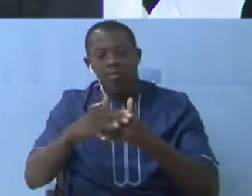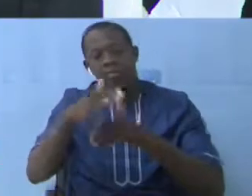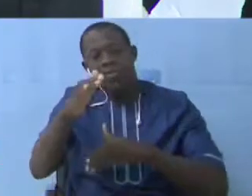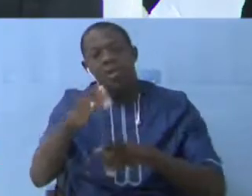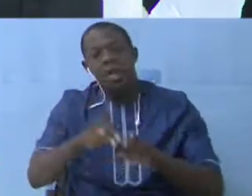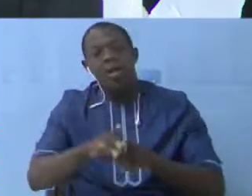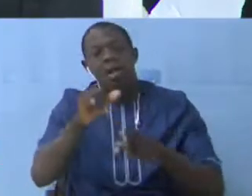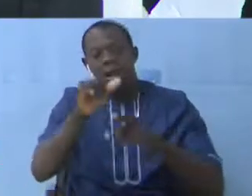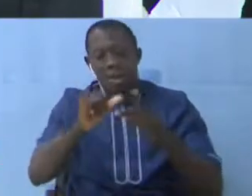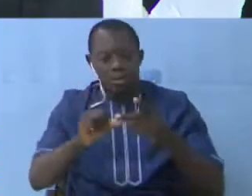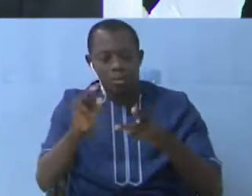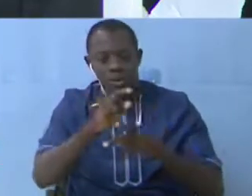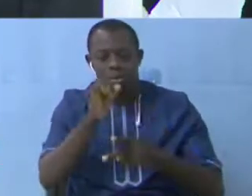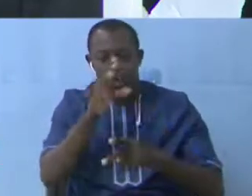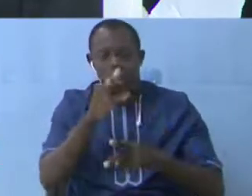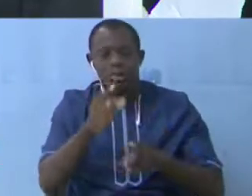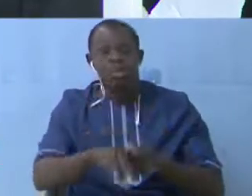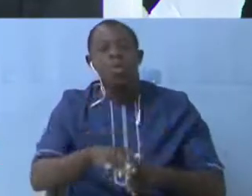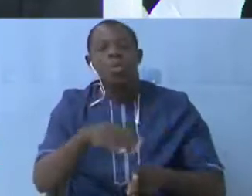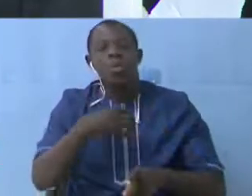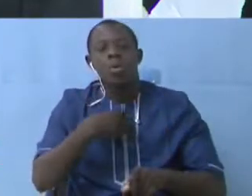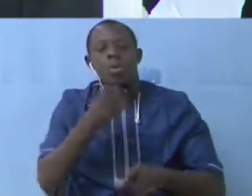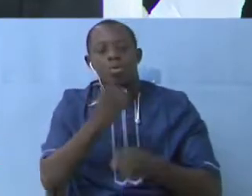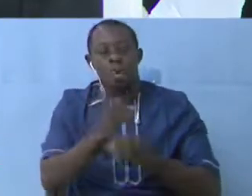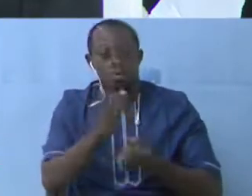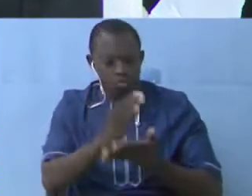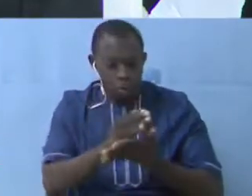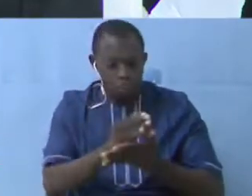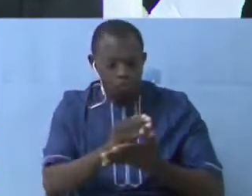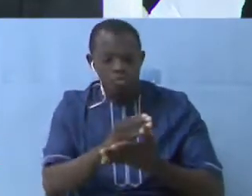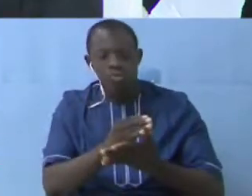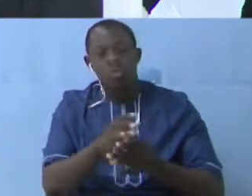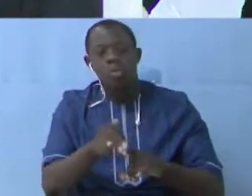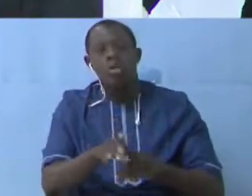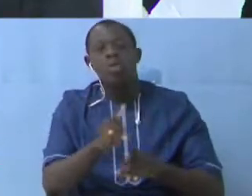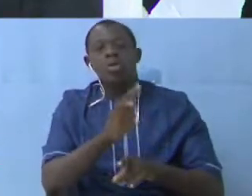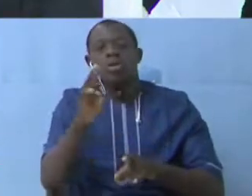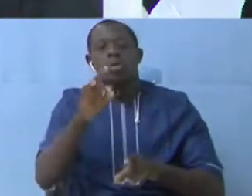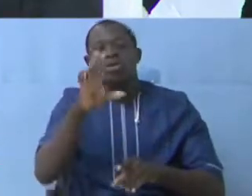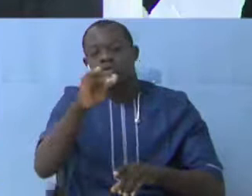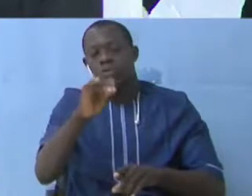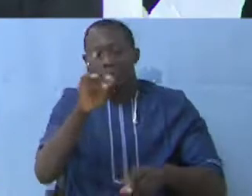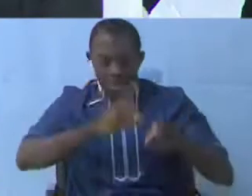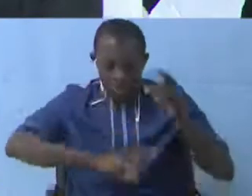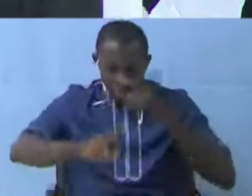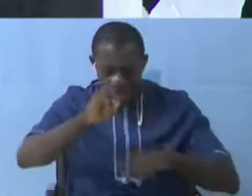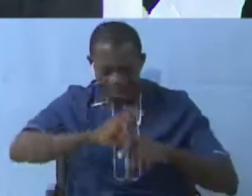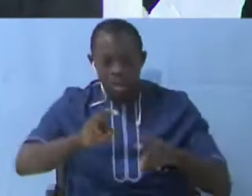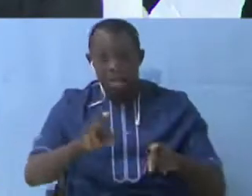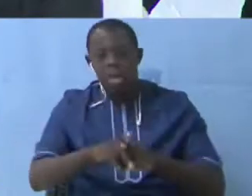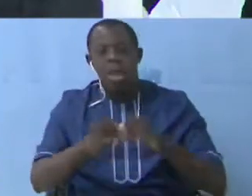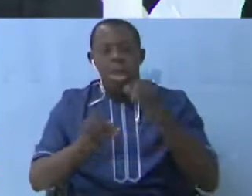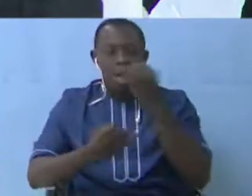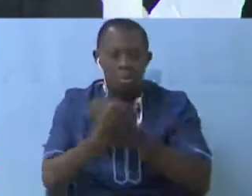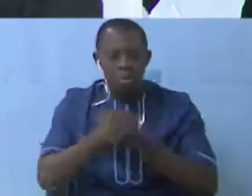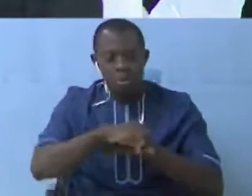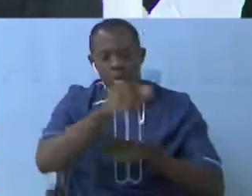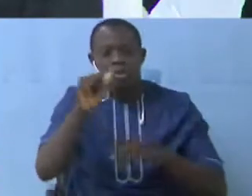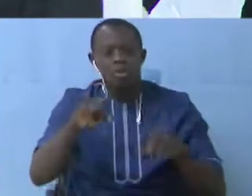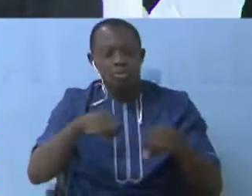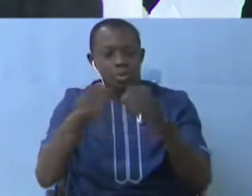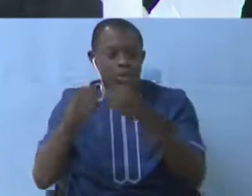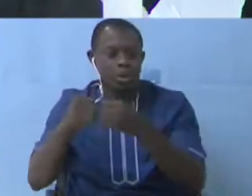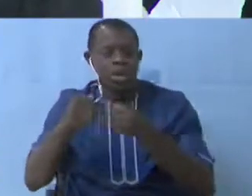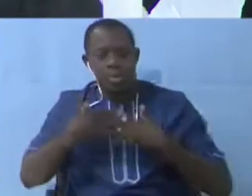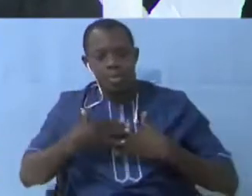ACTM says we do to prevent a repetition of abuses and violations of human